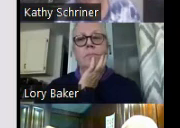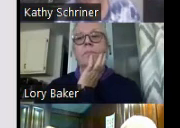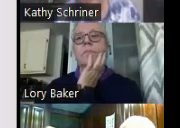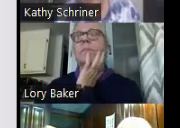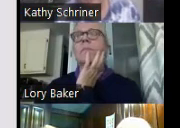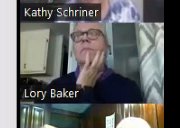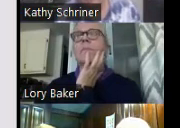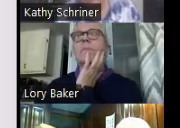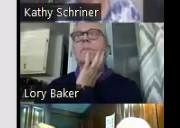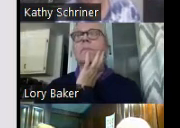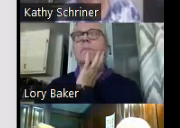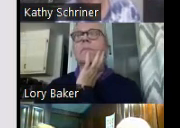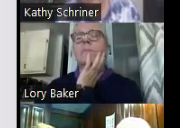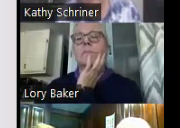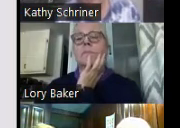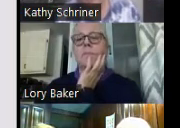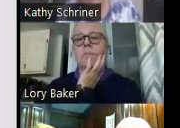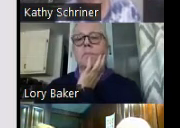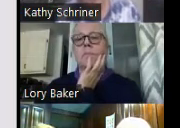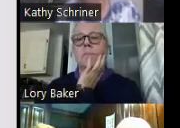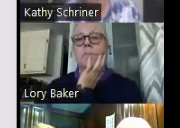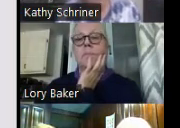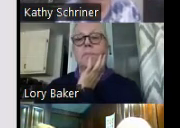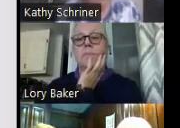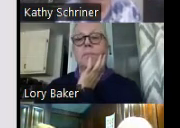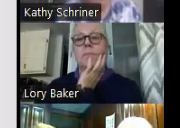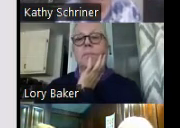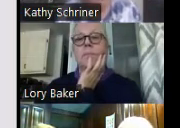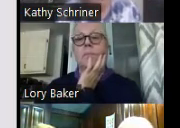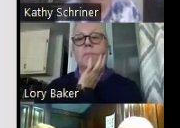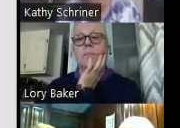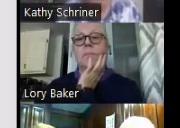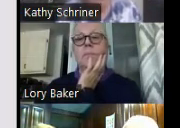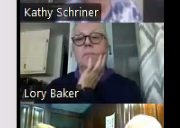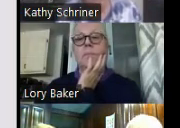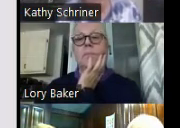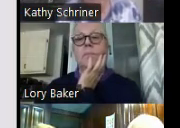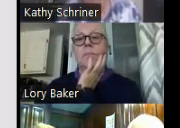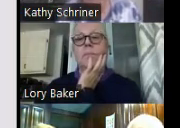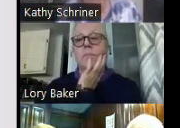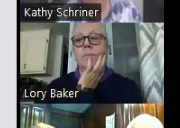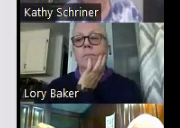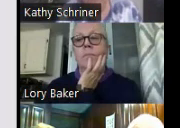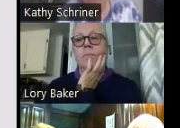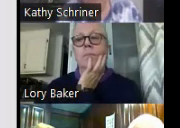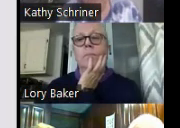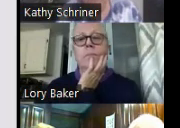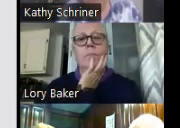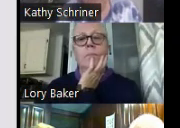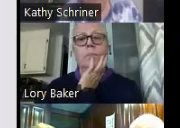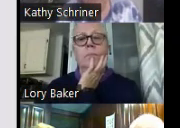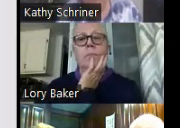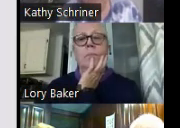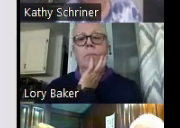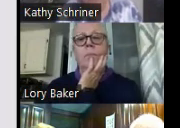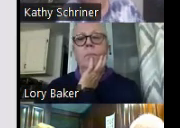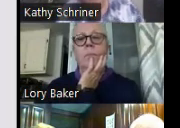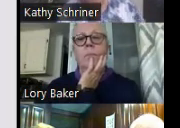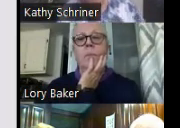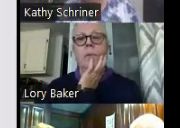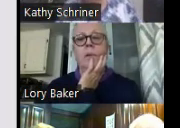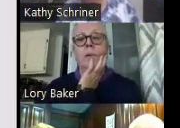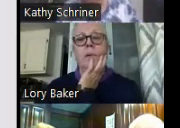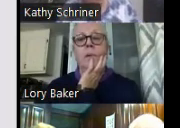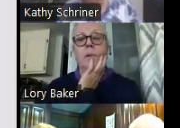I noticed on the email, Uh-huh. toward the bottom, if I could find the email here real quick.